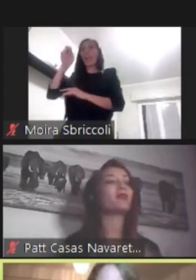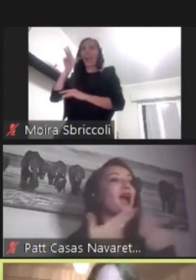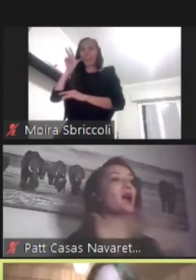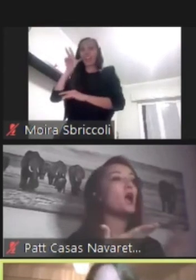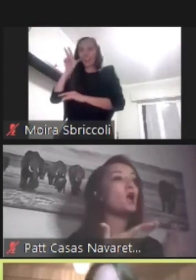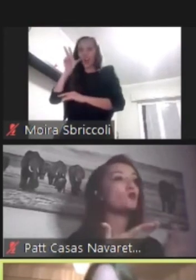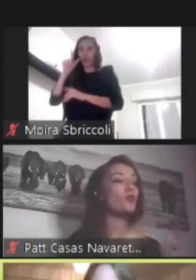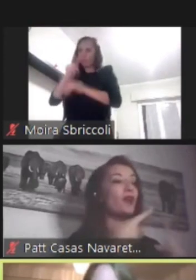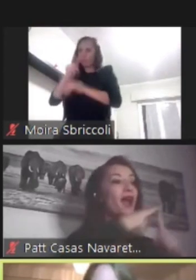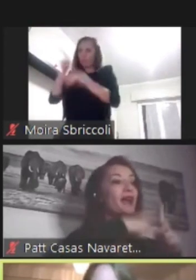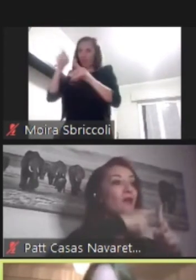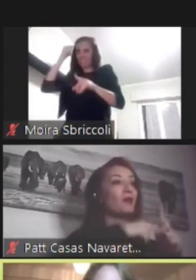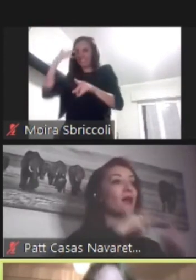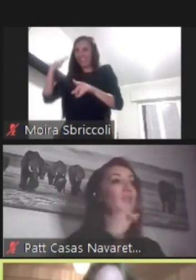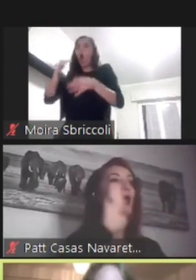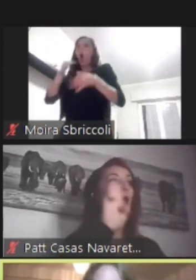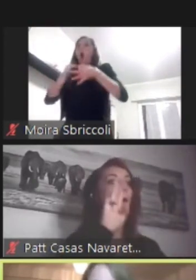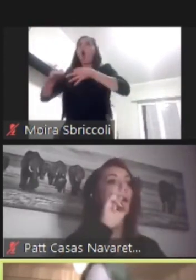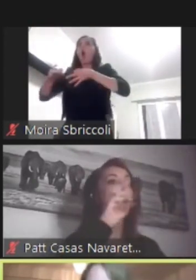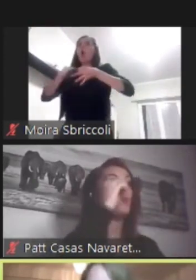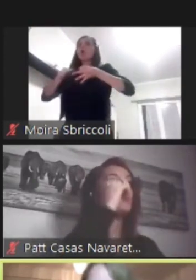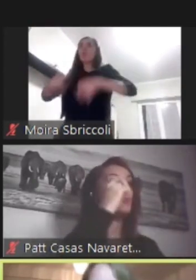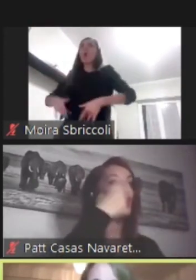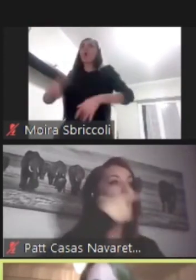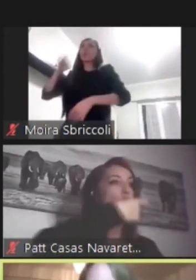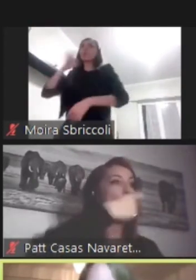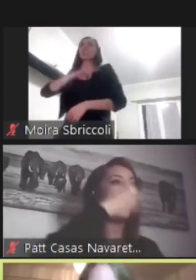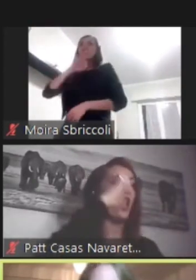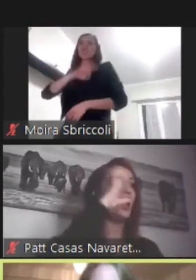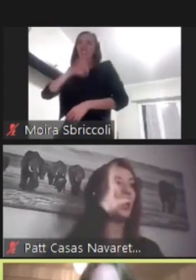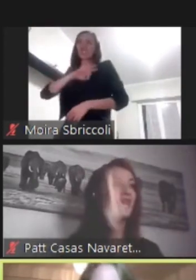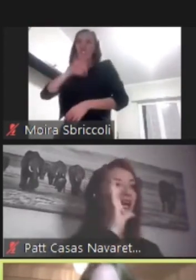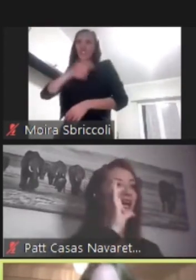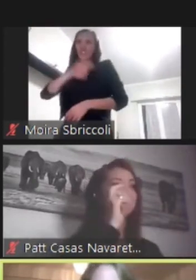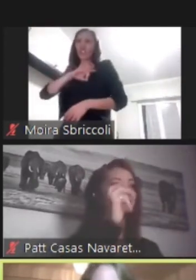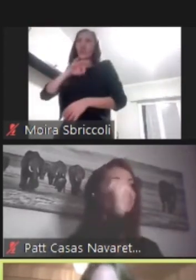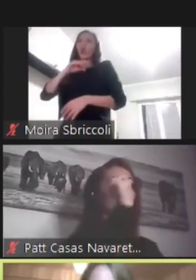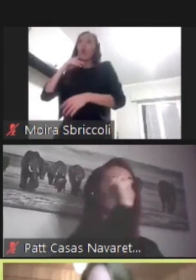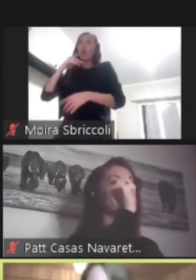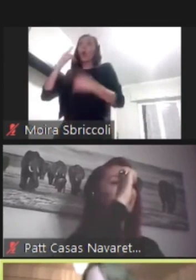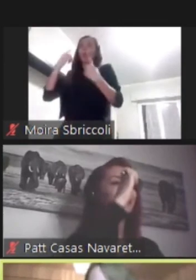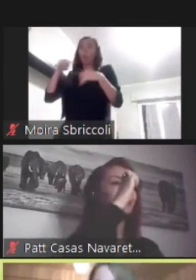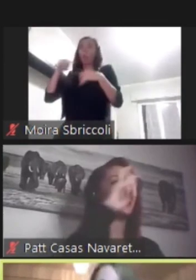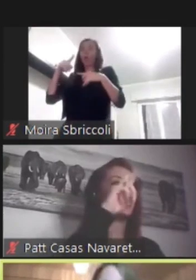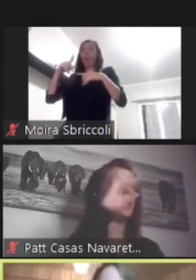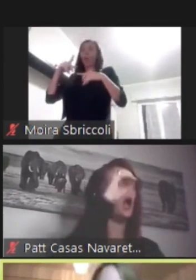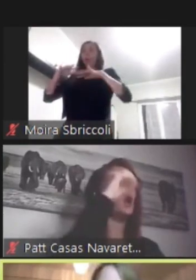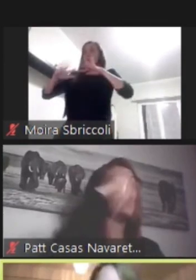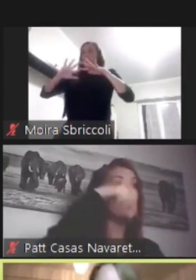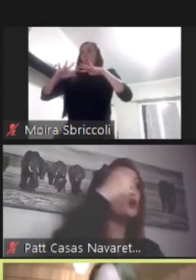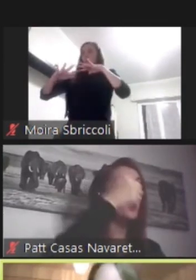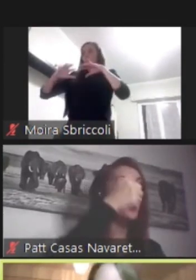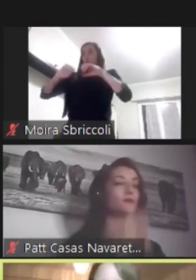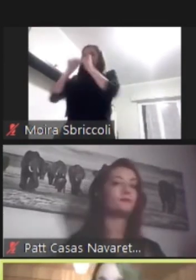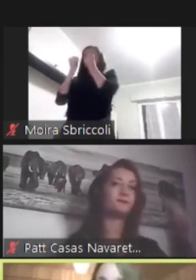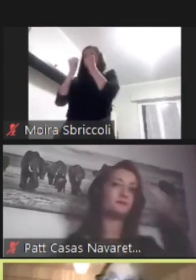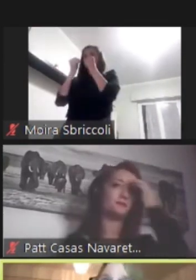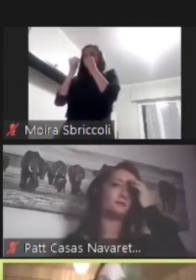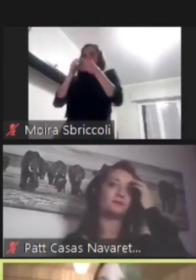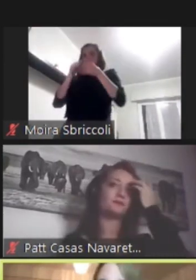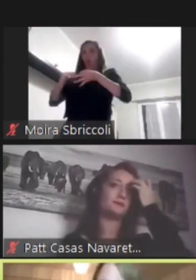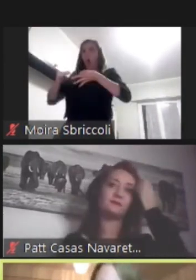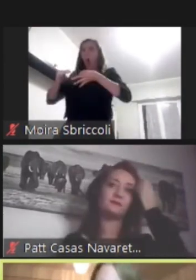hormonal imbalances in women is from an excess of estrogen in their body. So to balance that